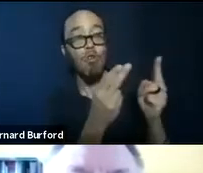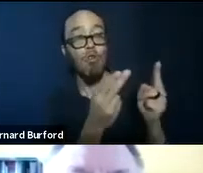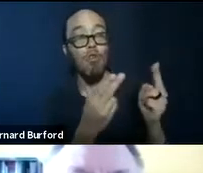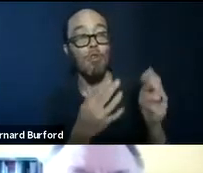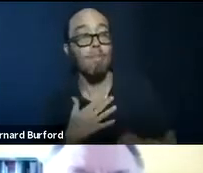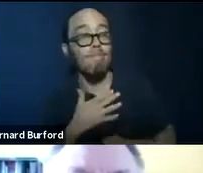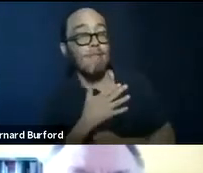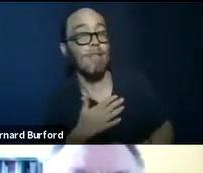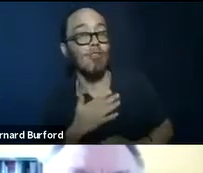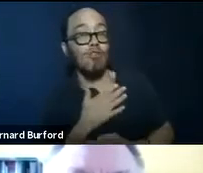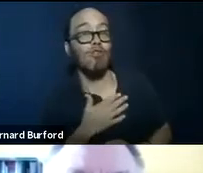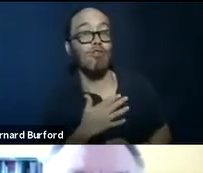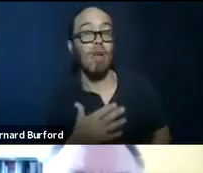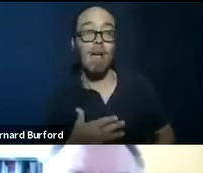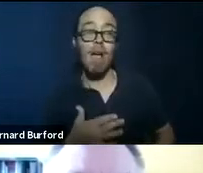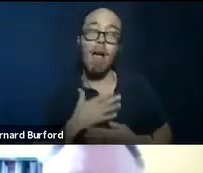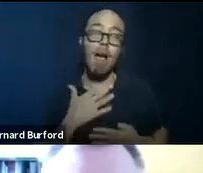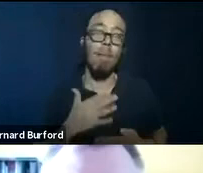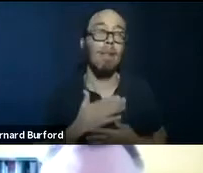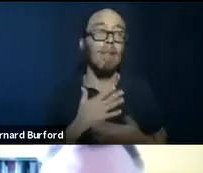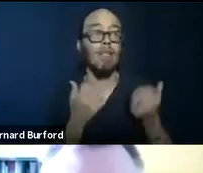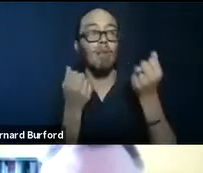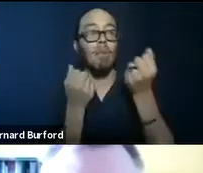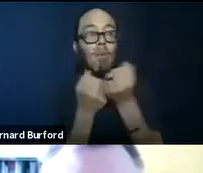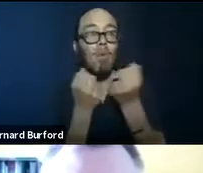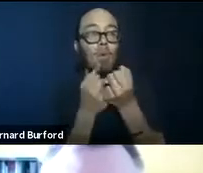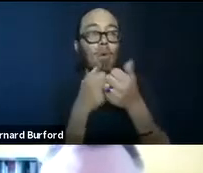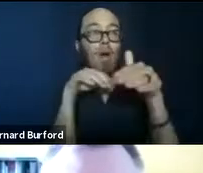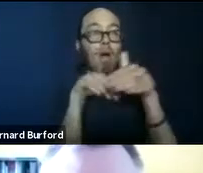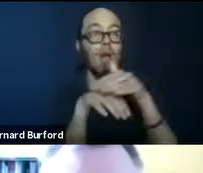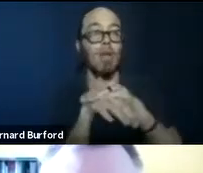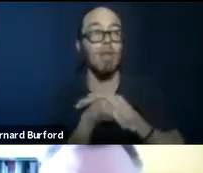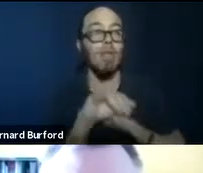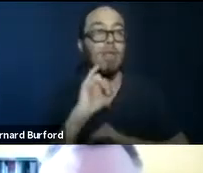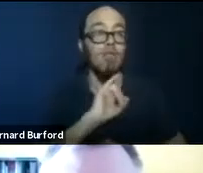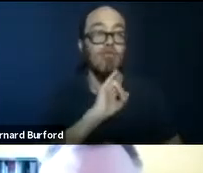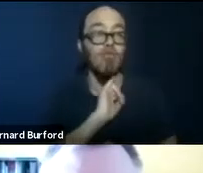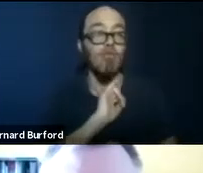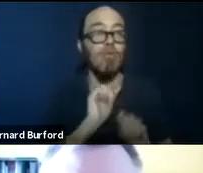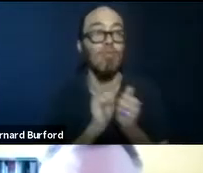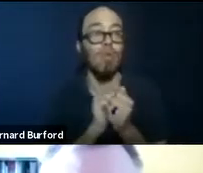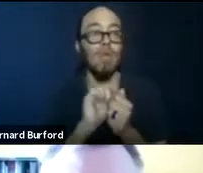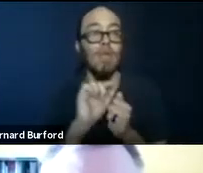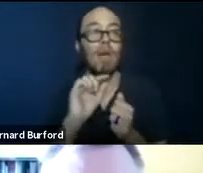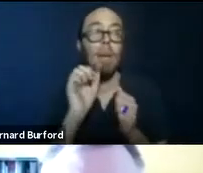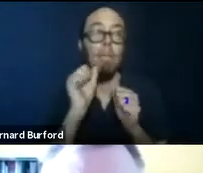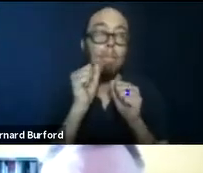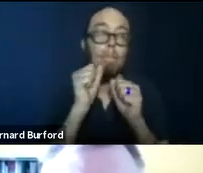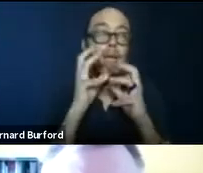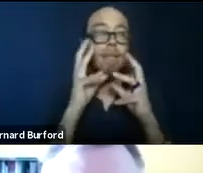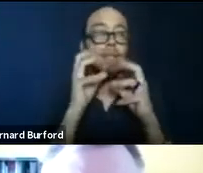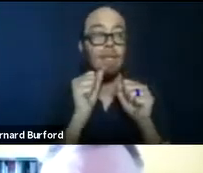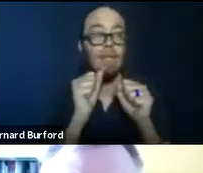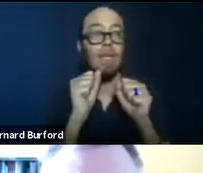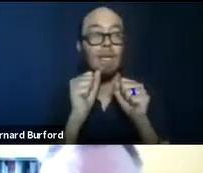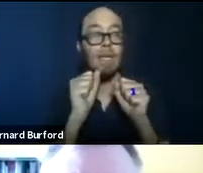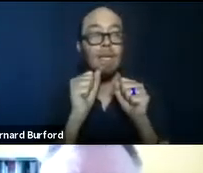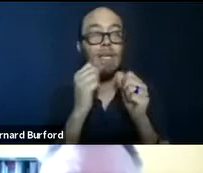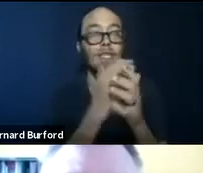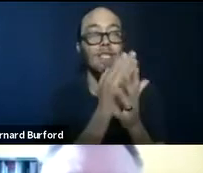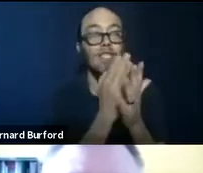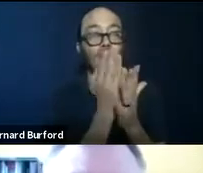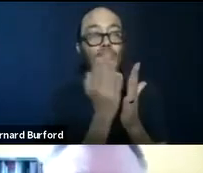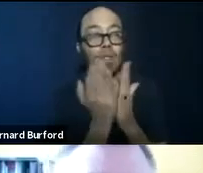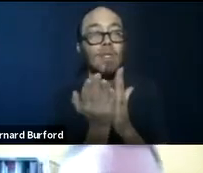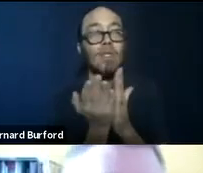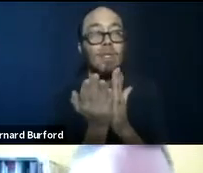We gladly support Access Israel with this amazing series of webinars to vanquish